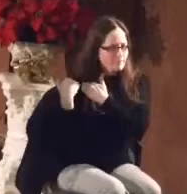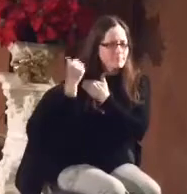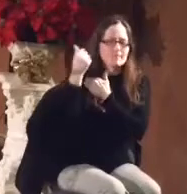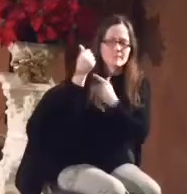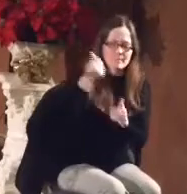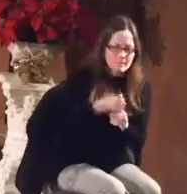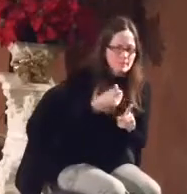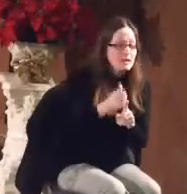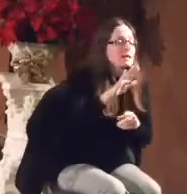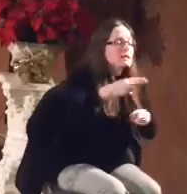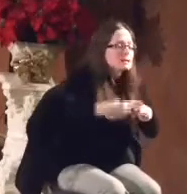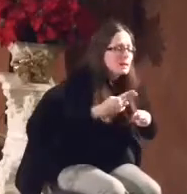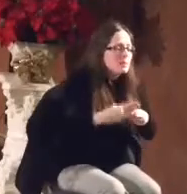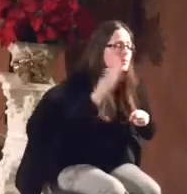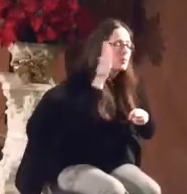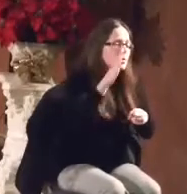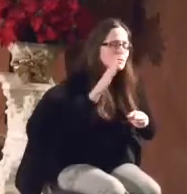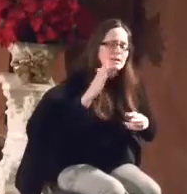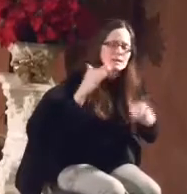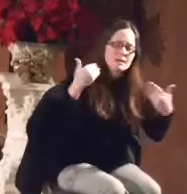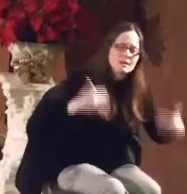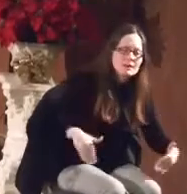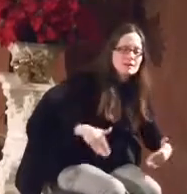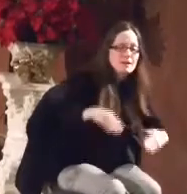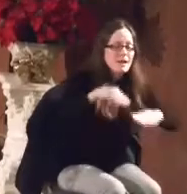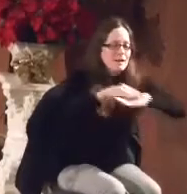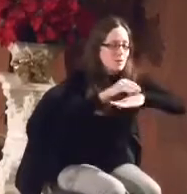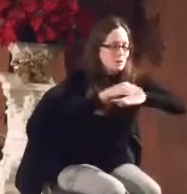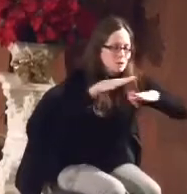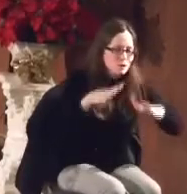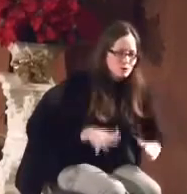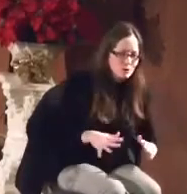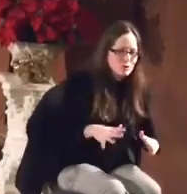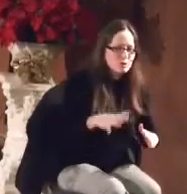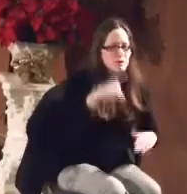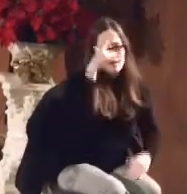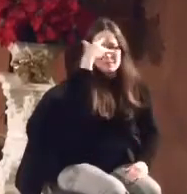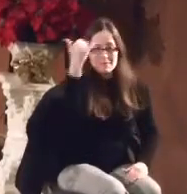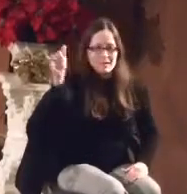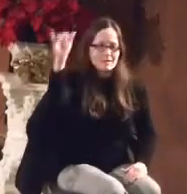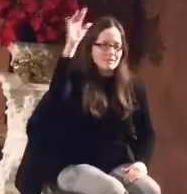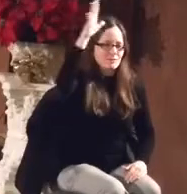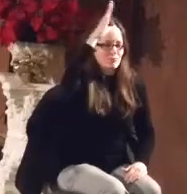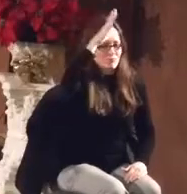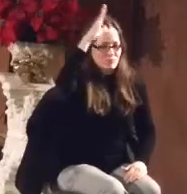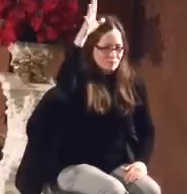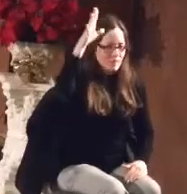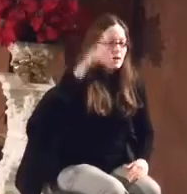God, the Everlasting Father, the Prince of Peace."